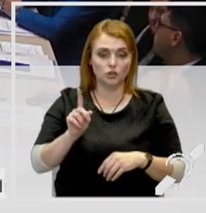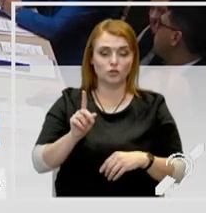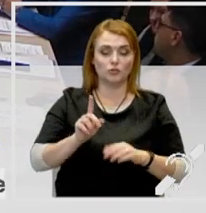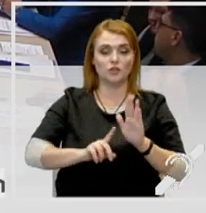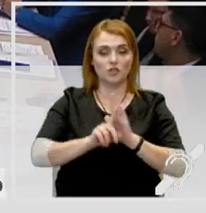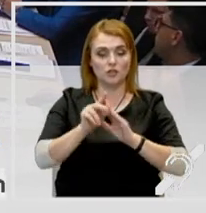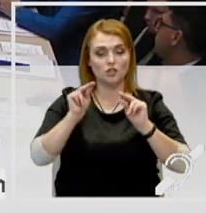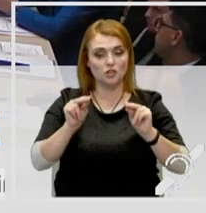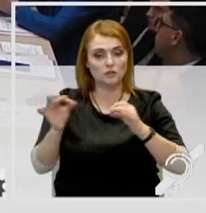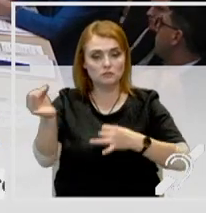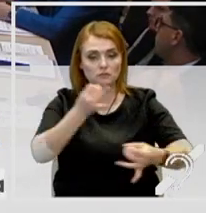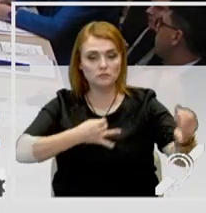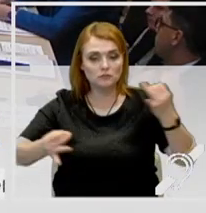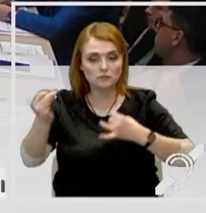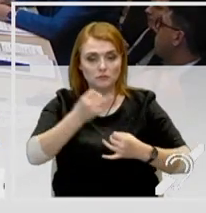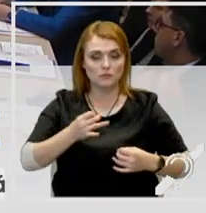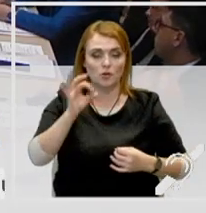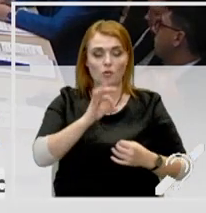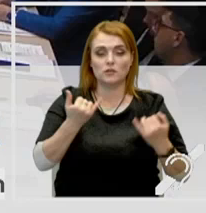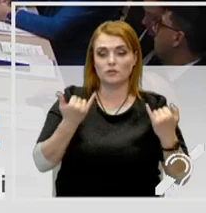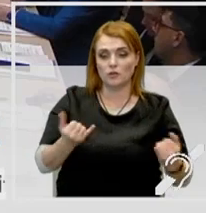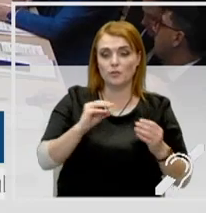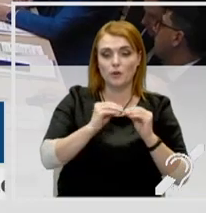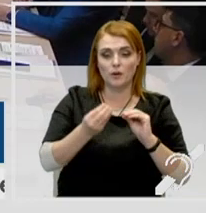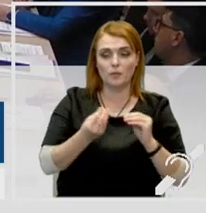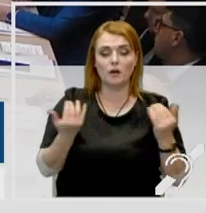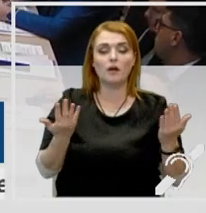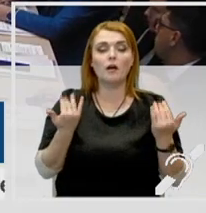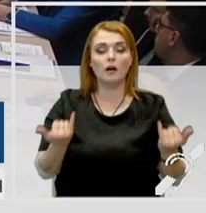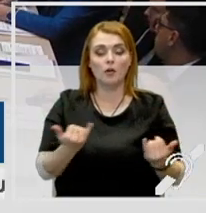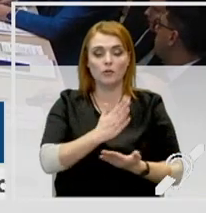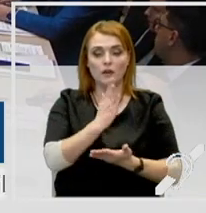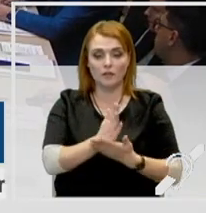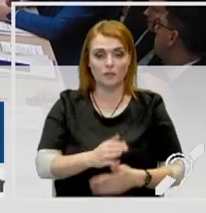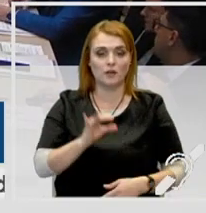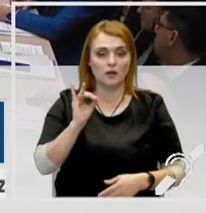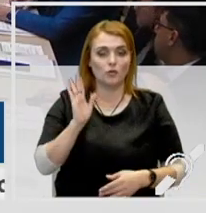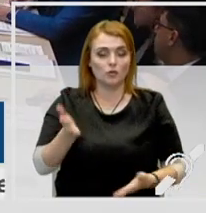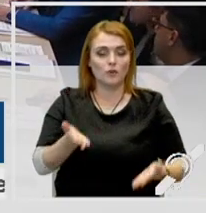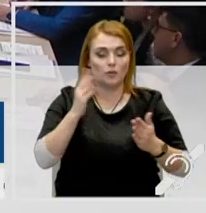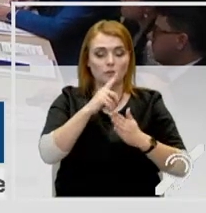sincere, de actualitate, pe subiecte care ne preocupă pe toți.